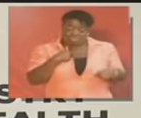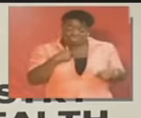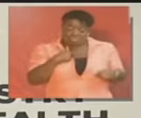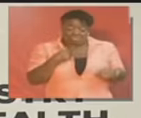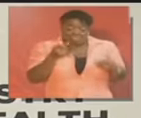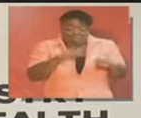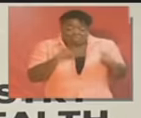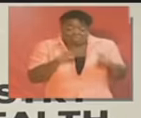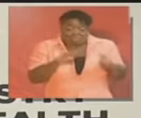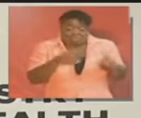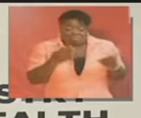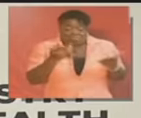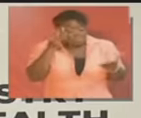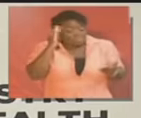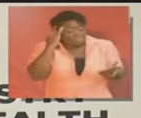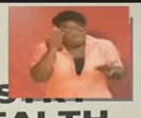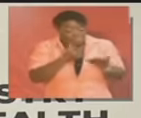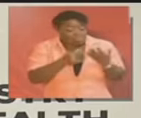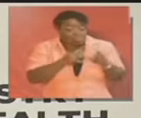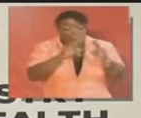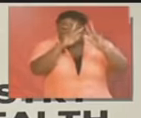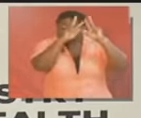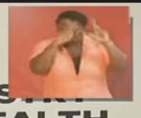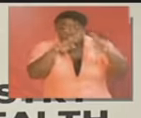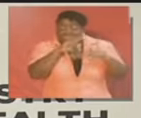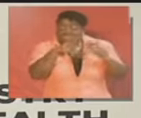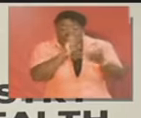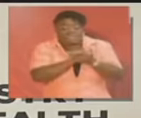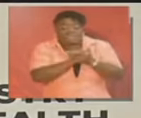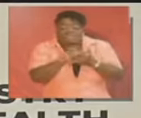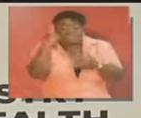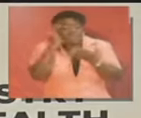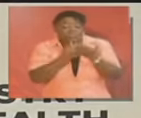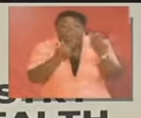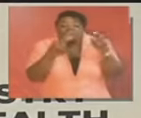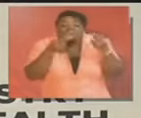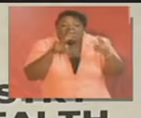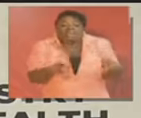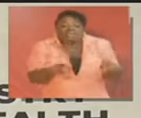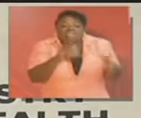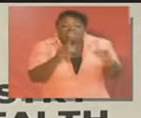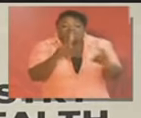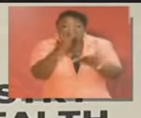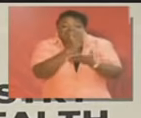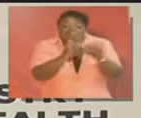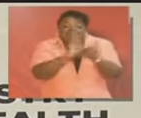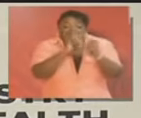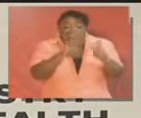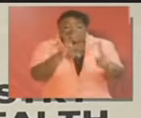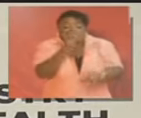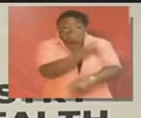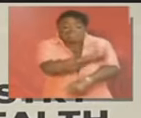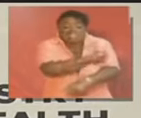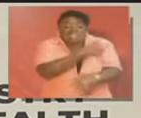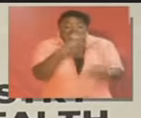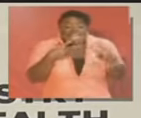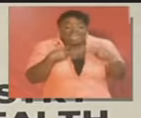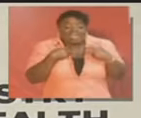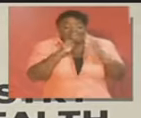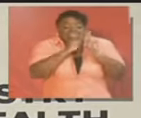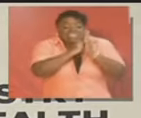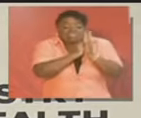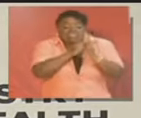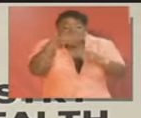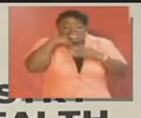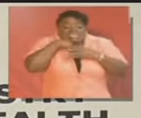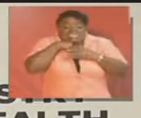is not yet a body of scientific evidence that suggests what would happen in such a case. So it is really a matter